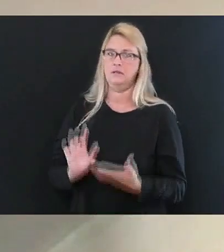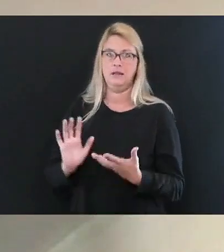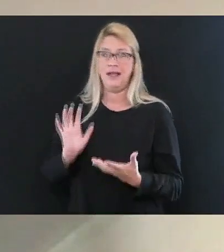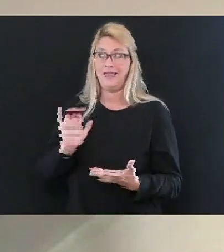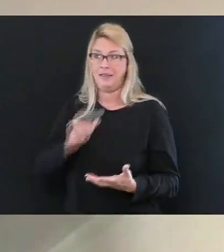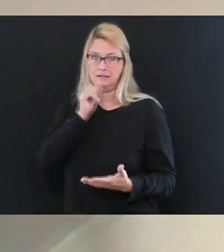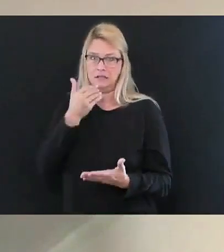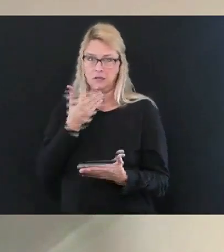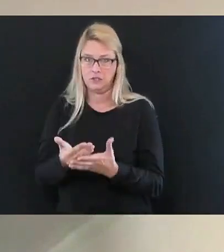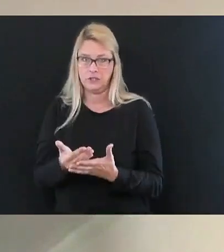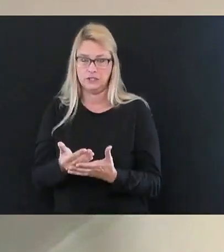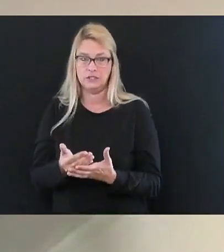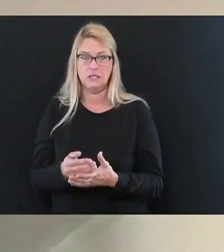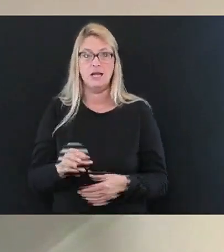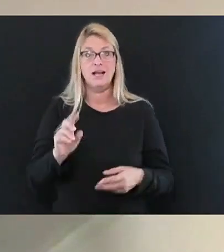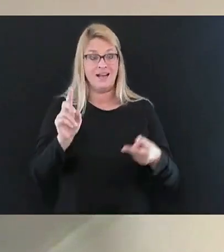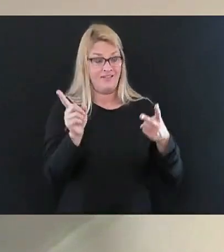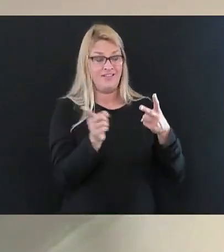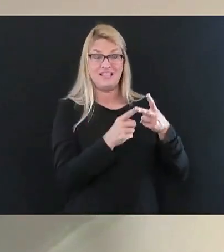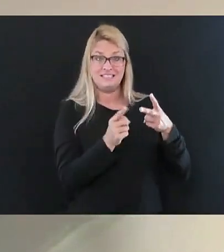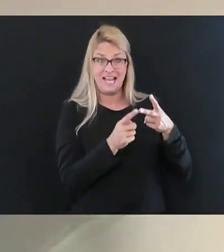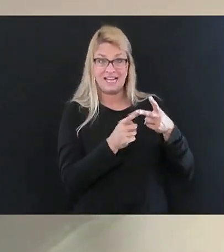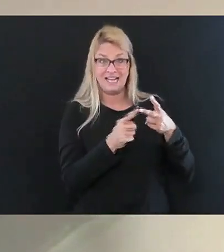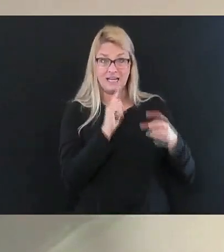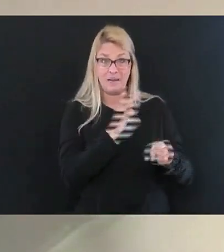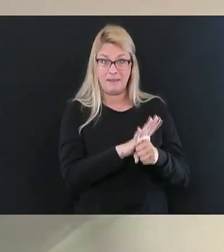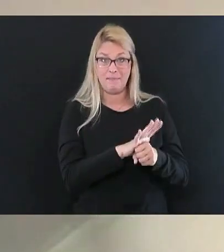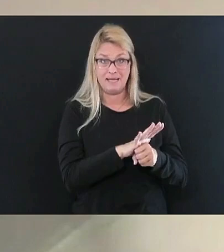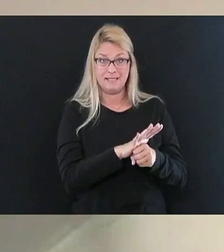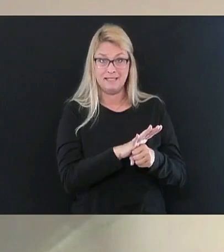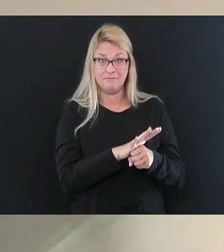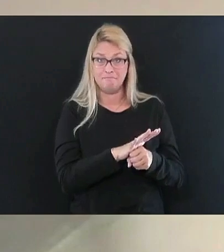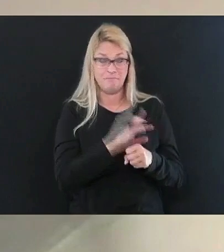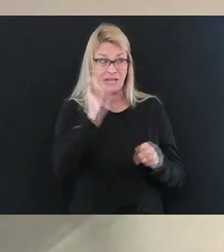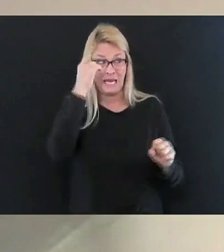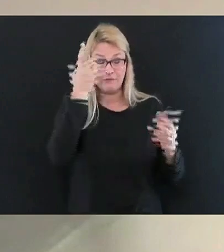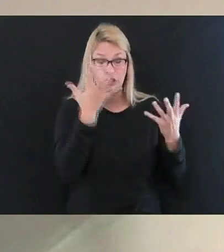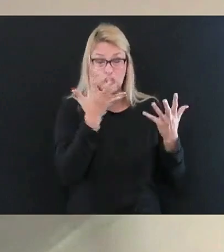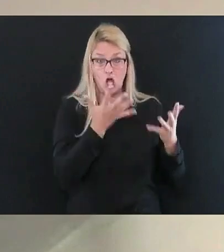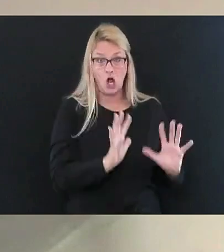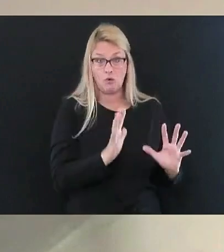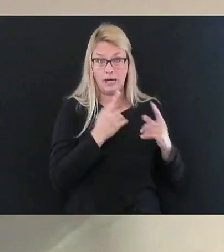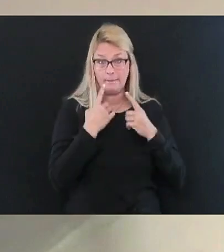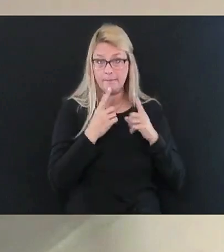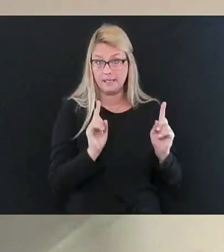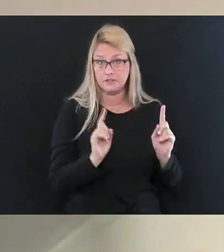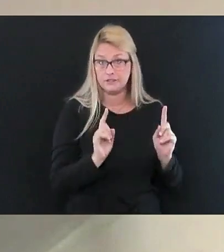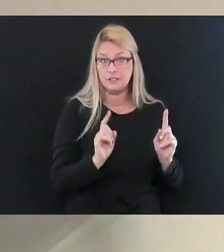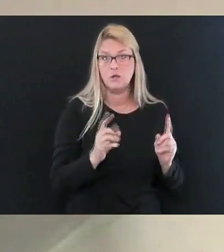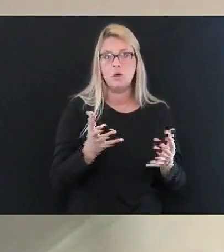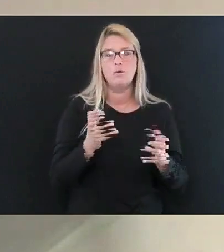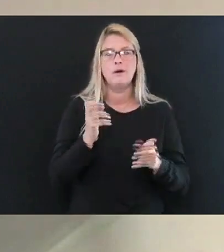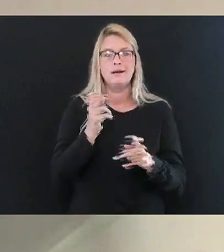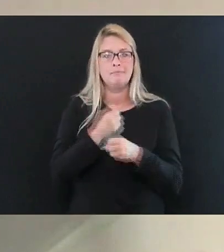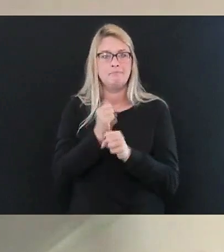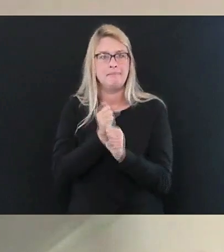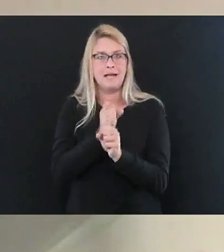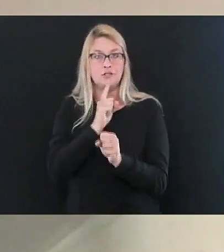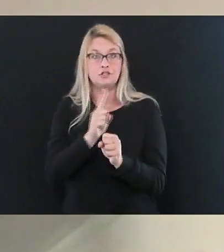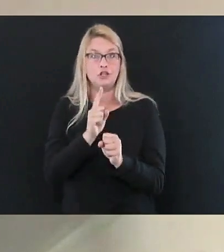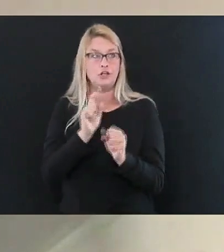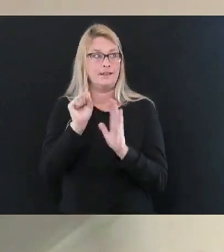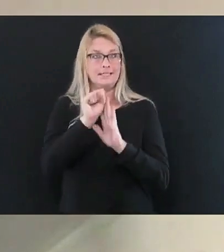number two commitment, and the governor has said this many times, is we want to make sure that we keep our state